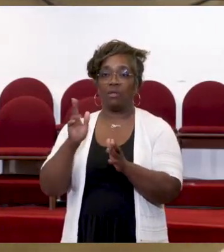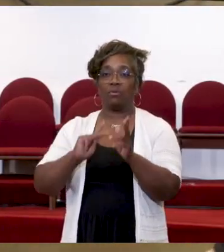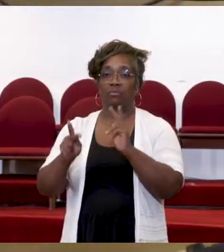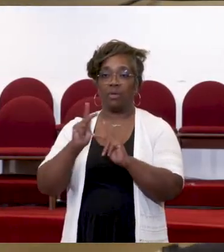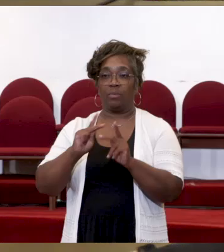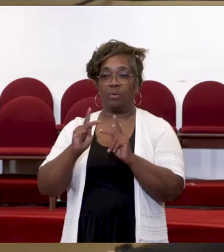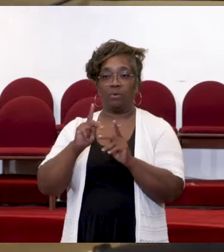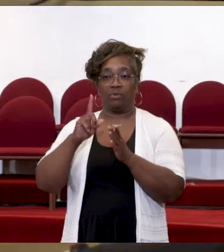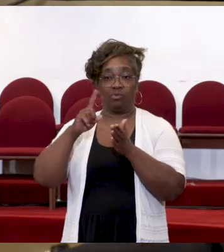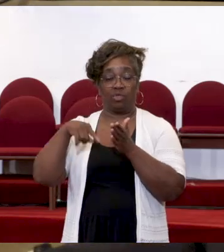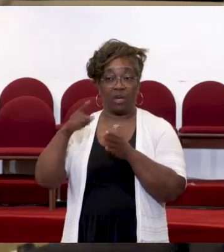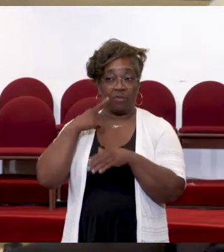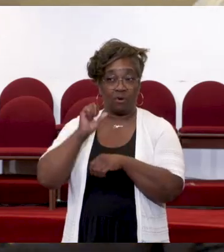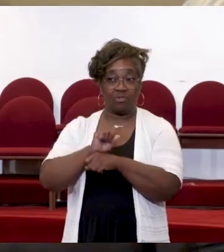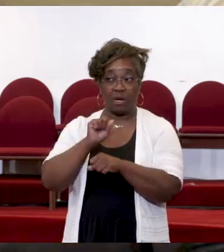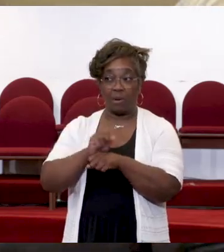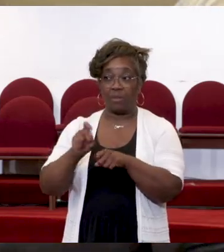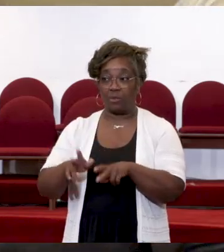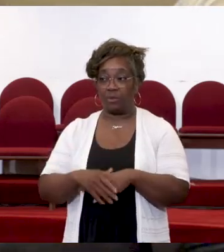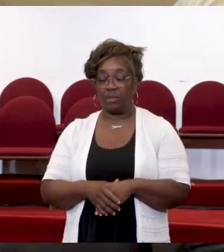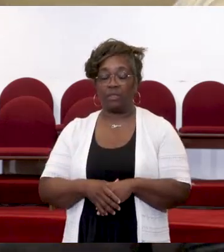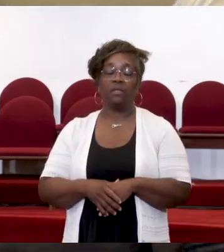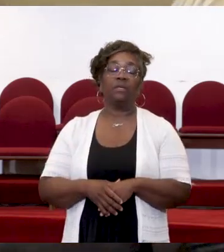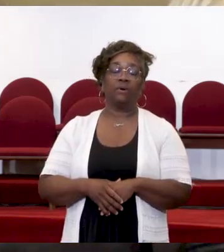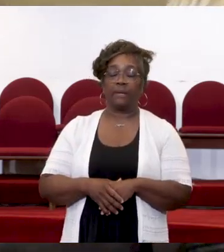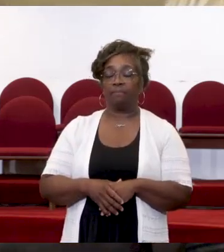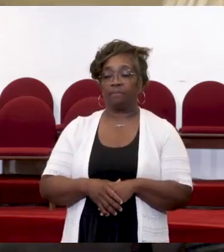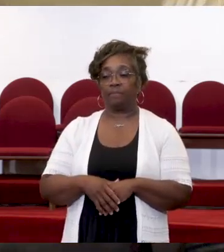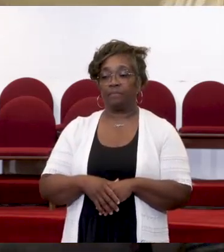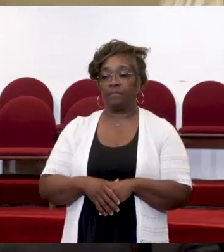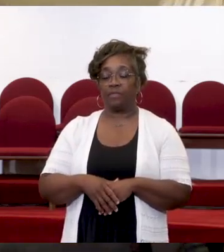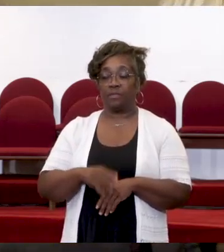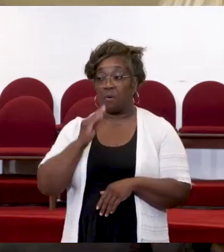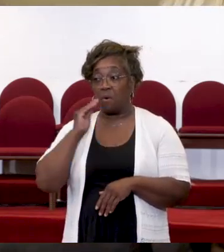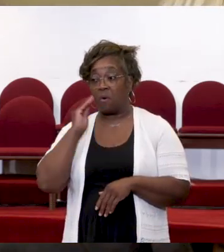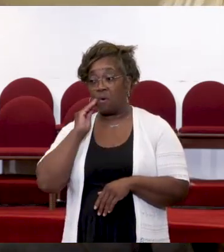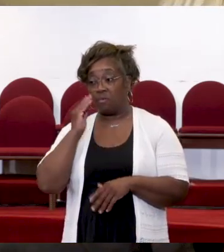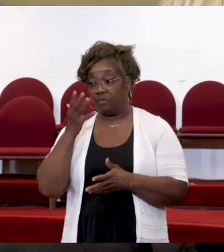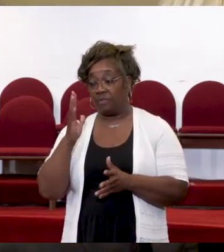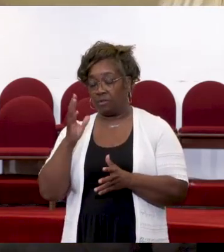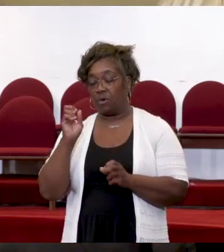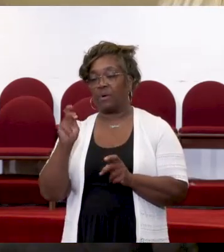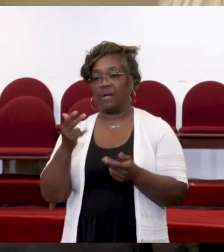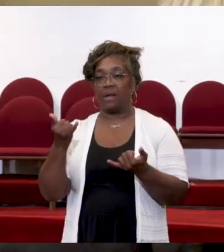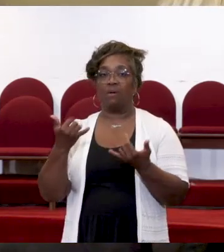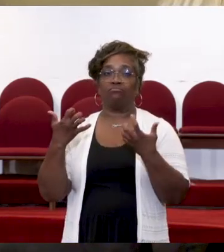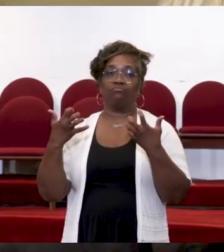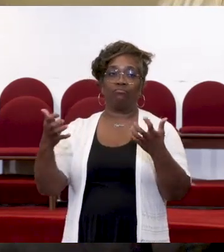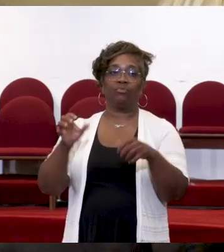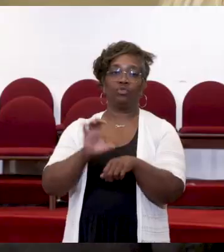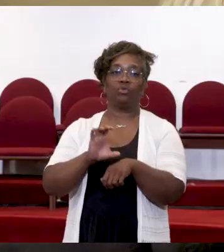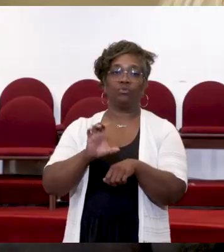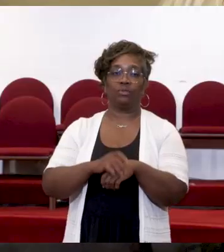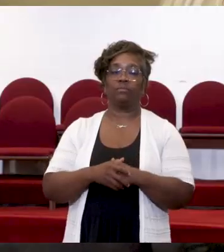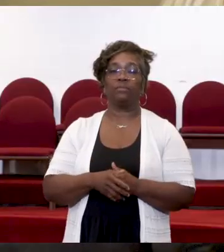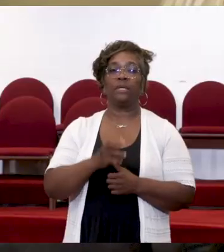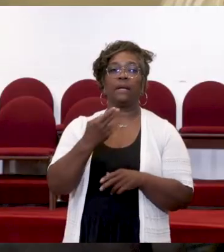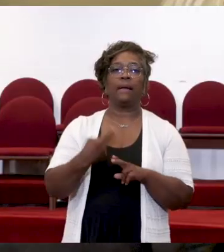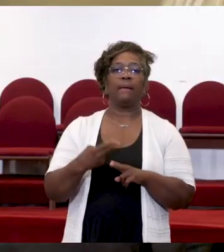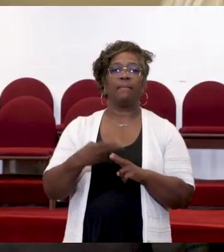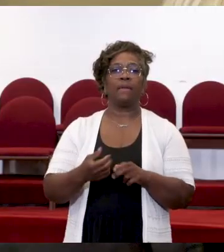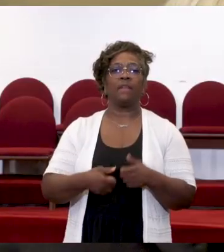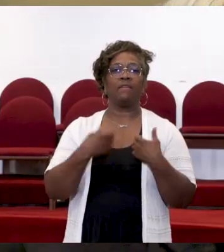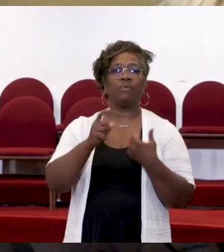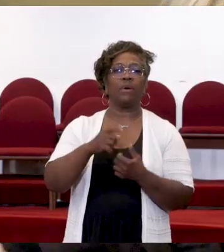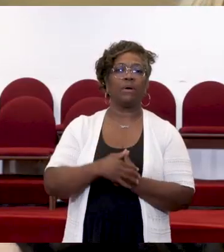home. We're done at home, so we're just going to stick to the church. Go ahead. Tell us your name and what neighborhood you're from. And